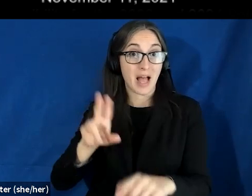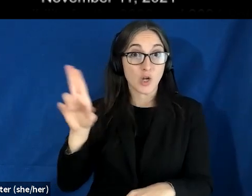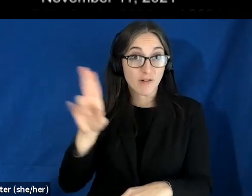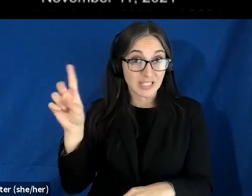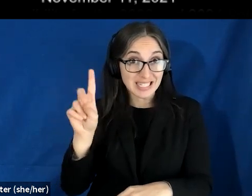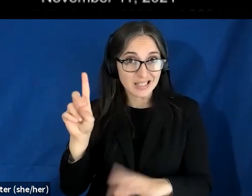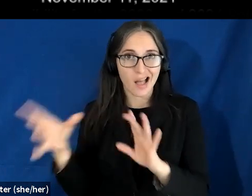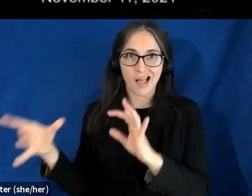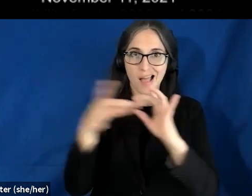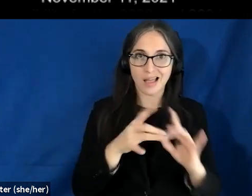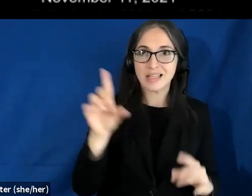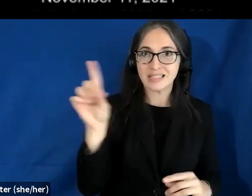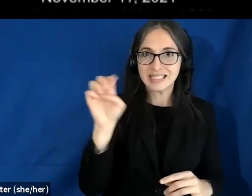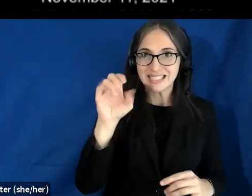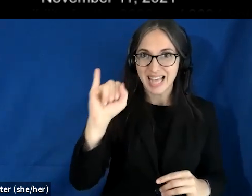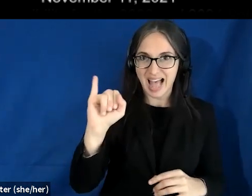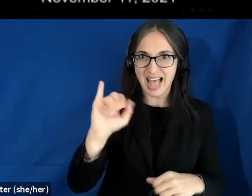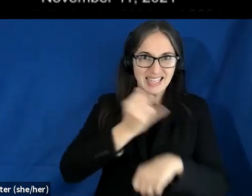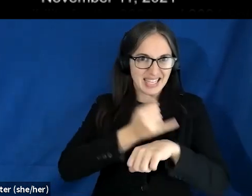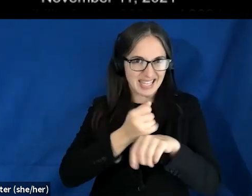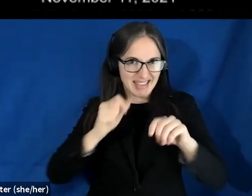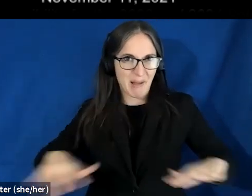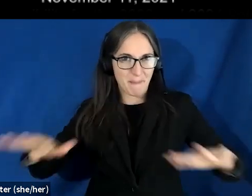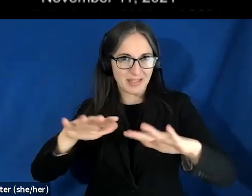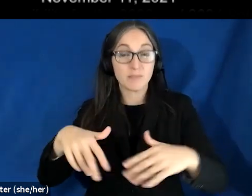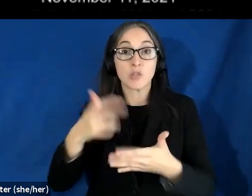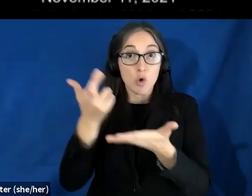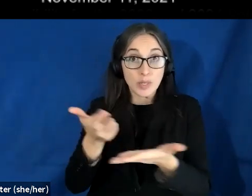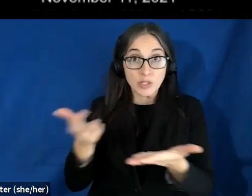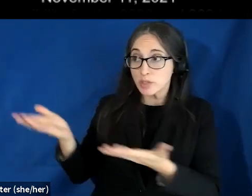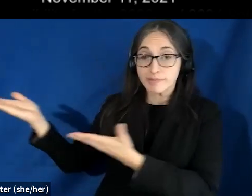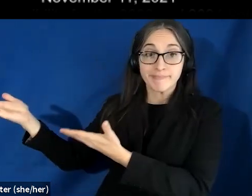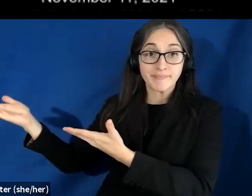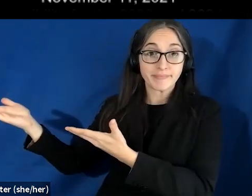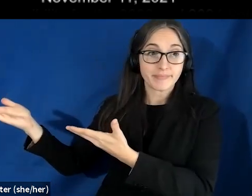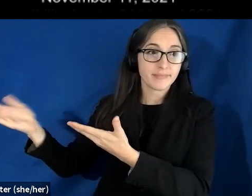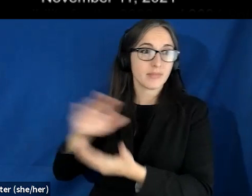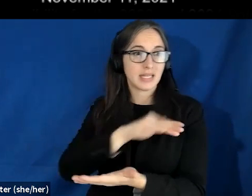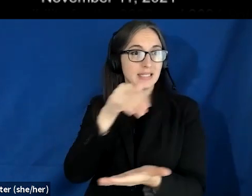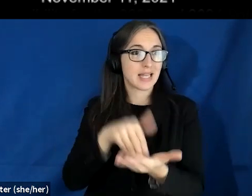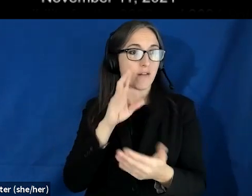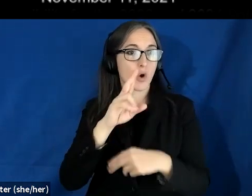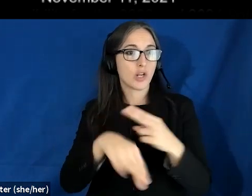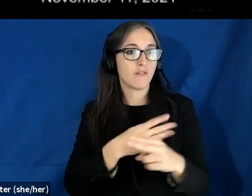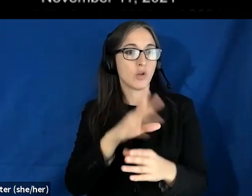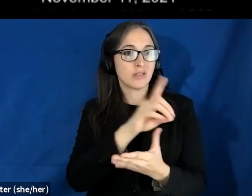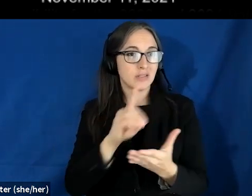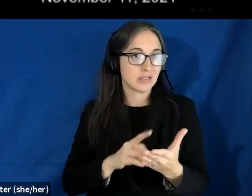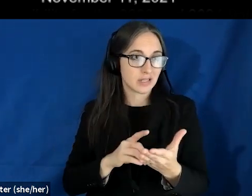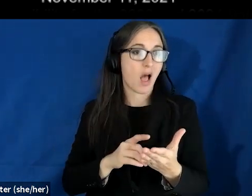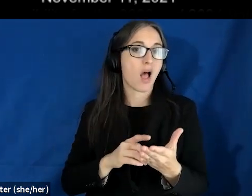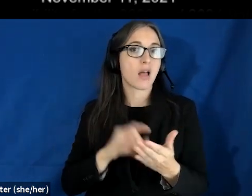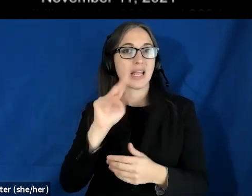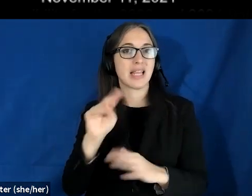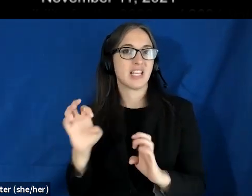DEI campus-wide. So the resources on the screen right now, I point to the Center for Universal Design in Education